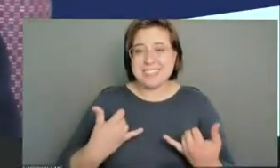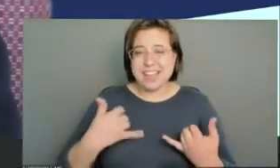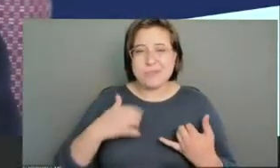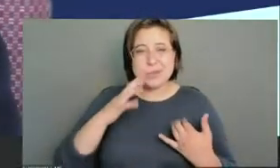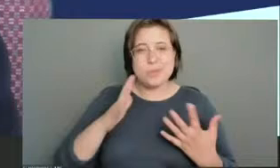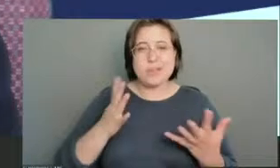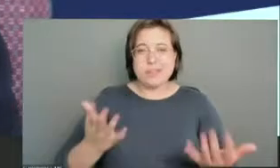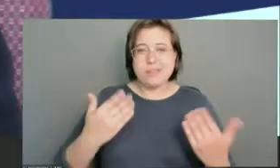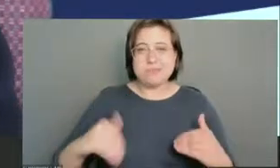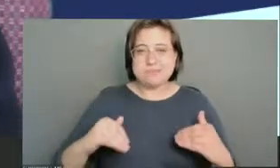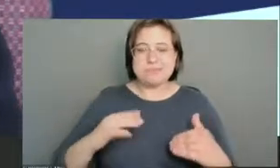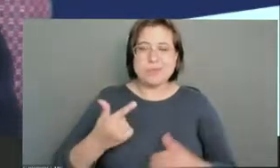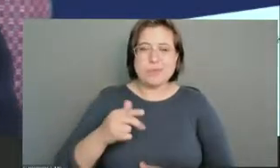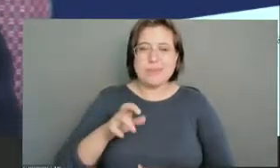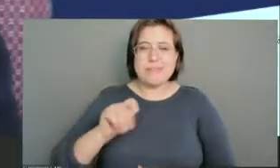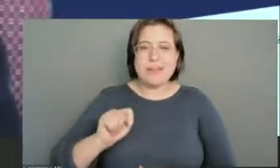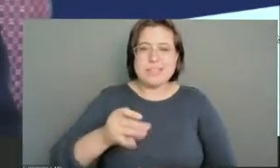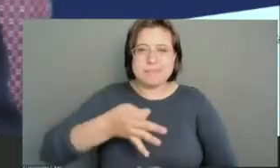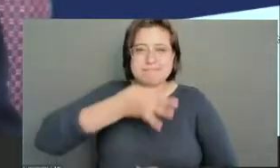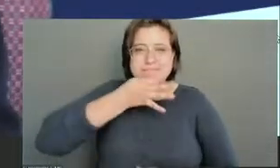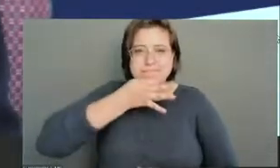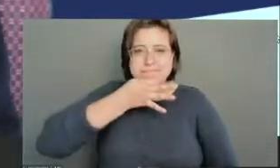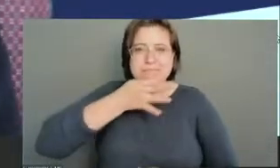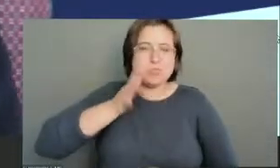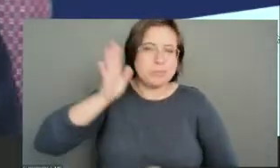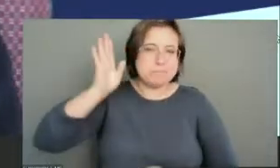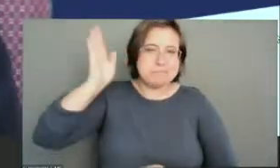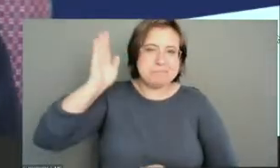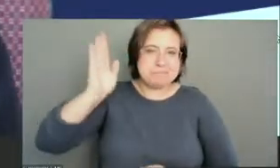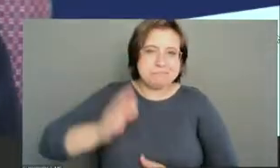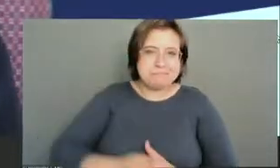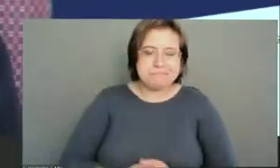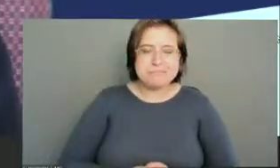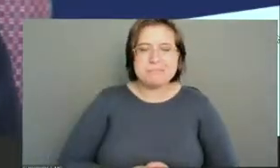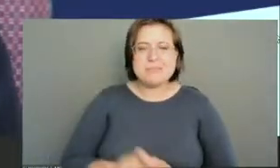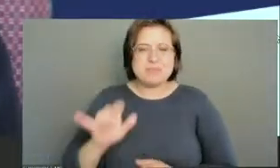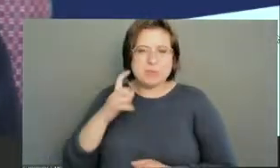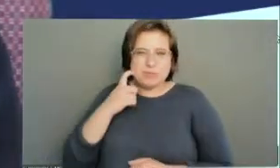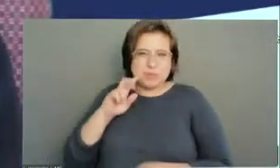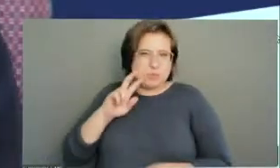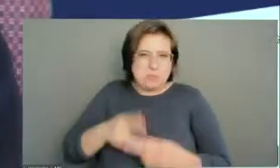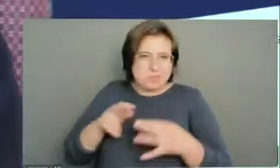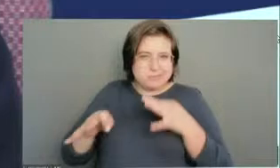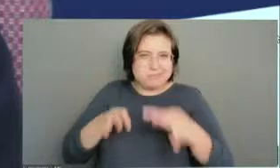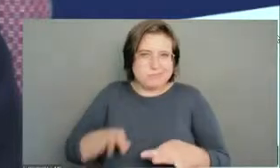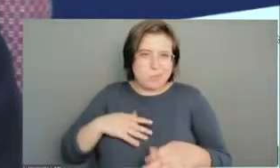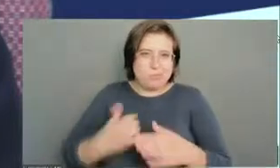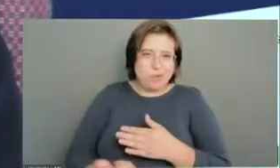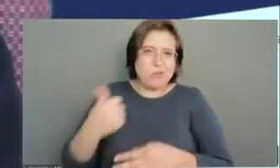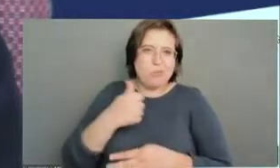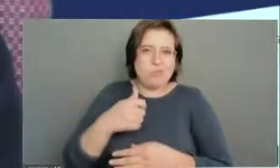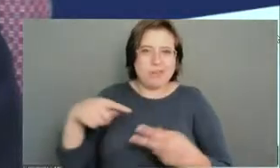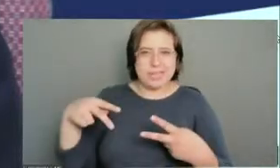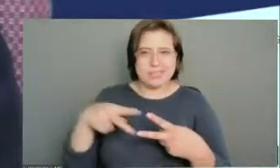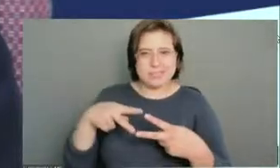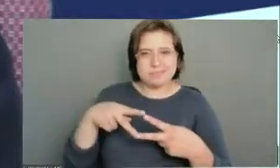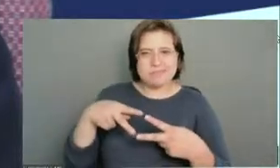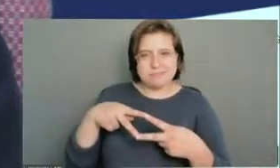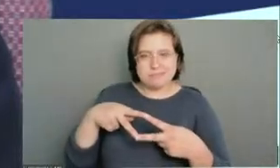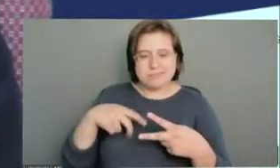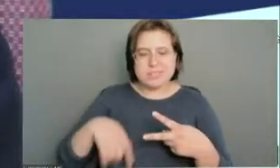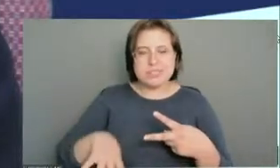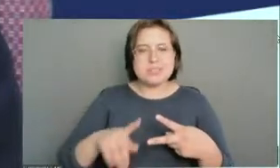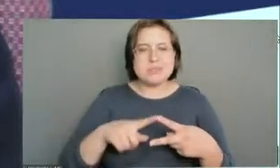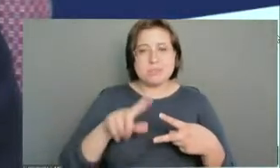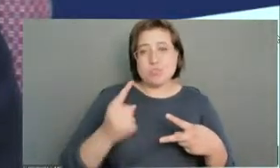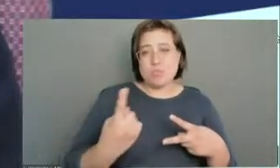guest experts. We are taking on, as mentioned, 2 very important priorities this month. We'll hear from one